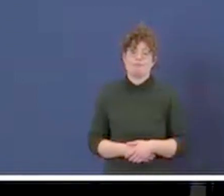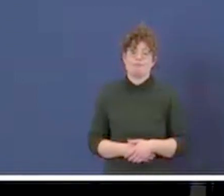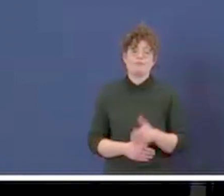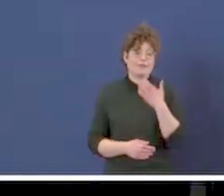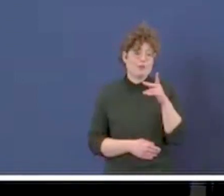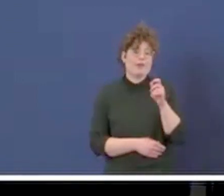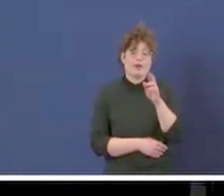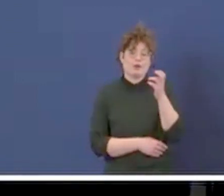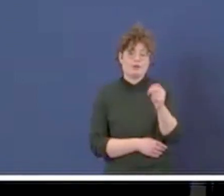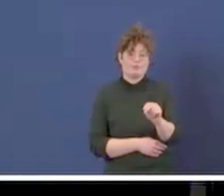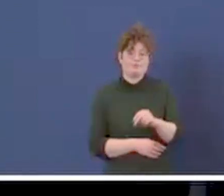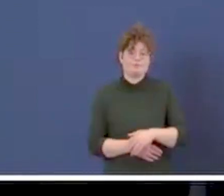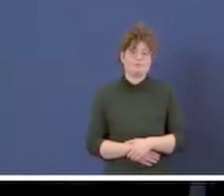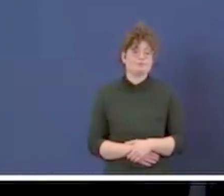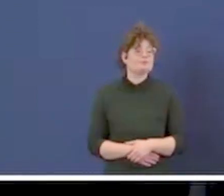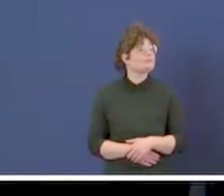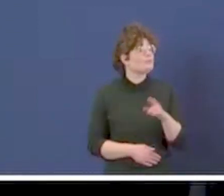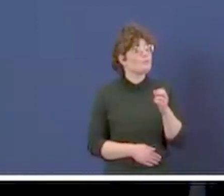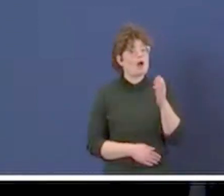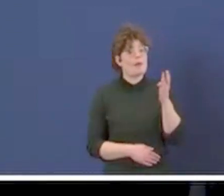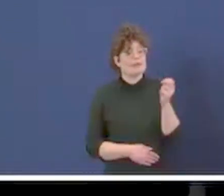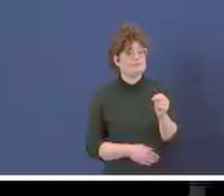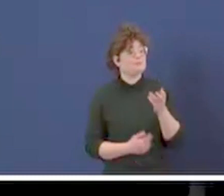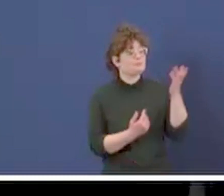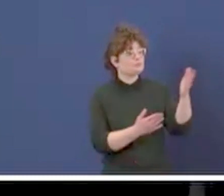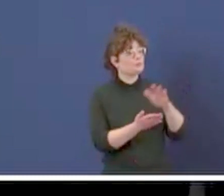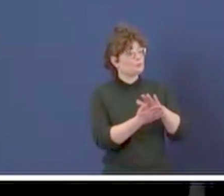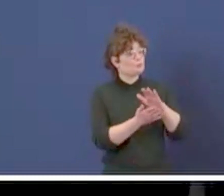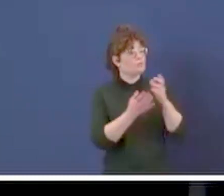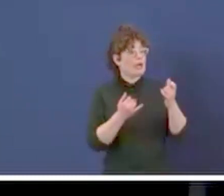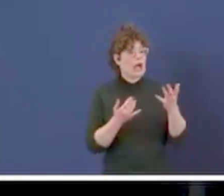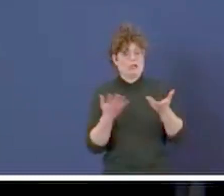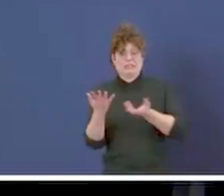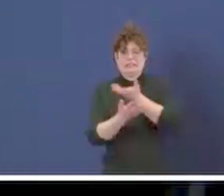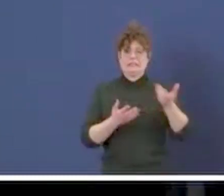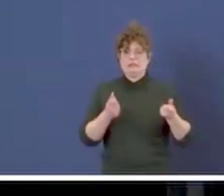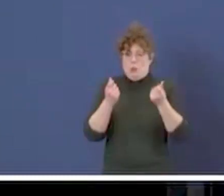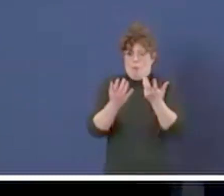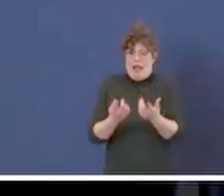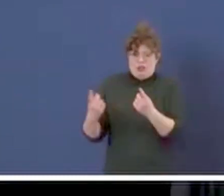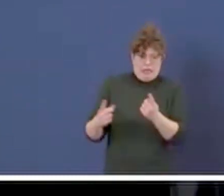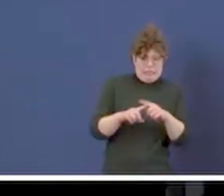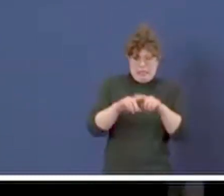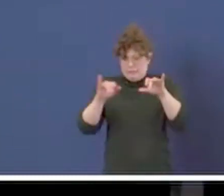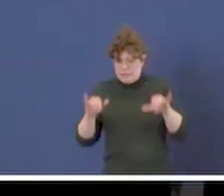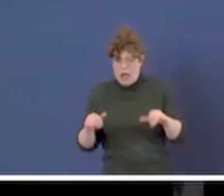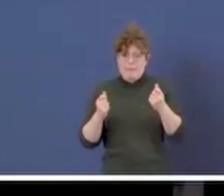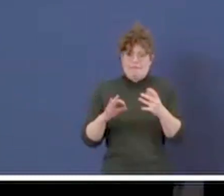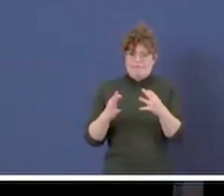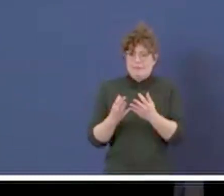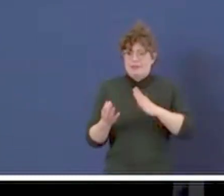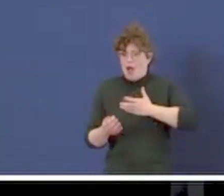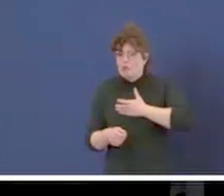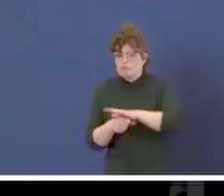Thank you, Karen. Robin, schools are juggling so much. Many families in our region are struggling with